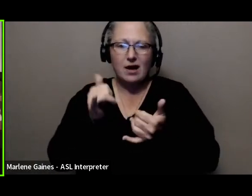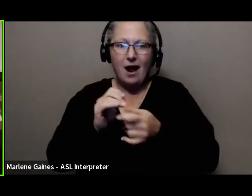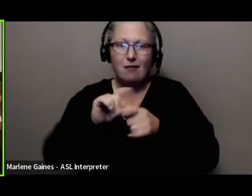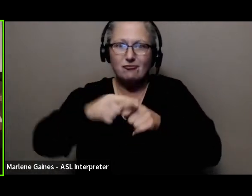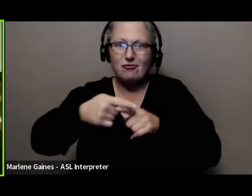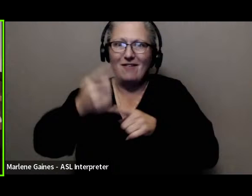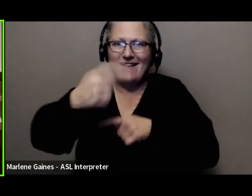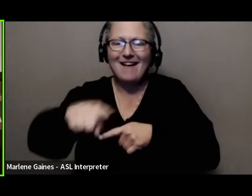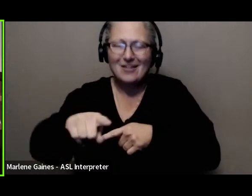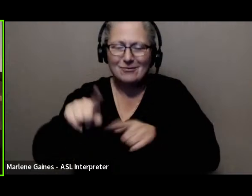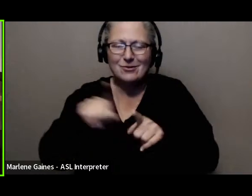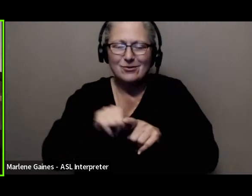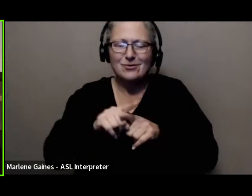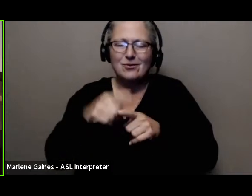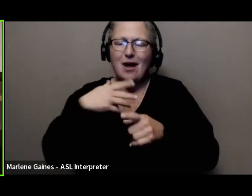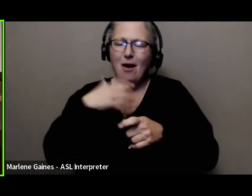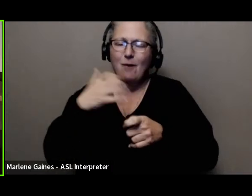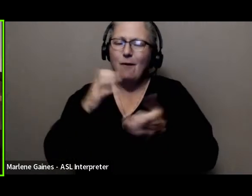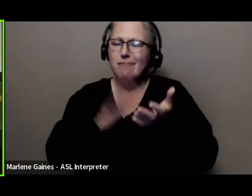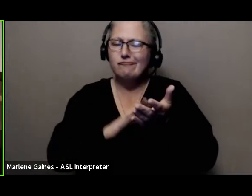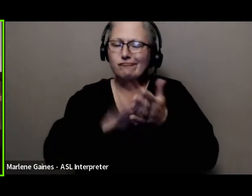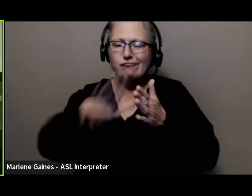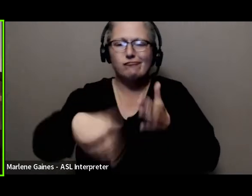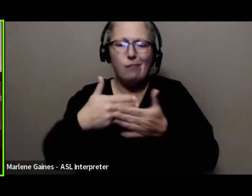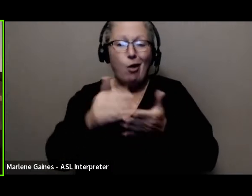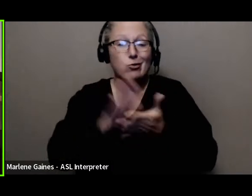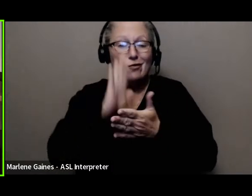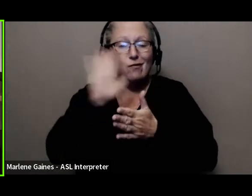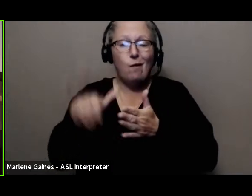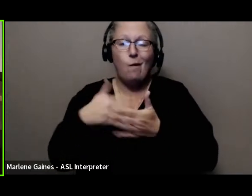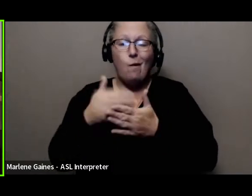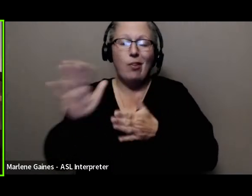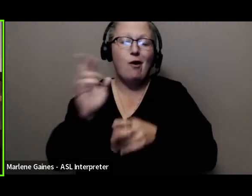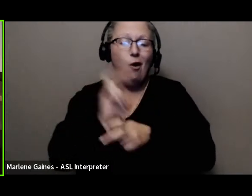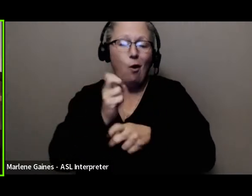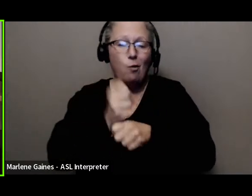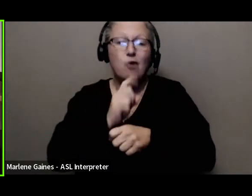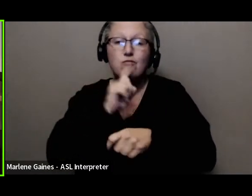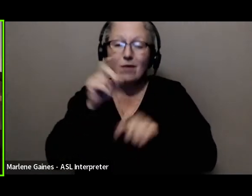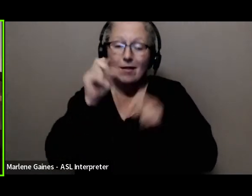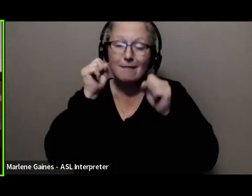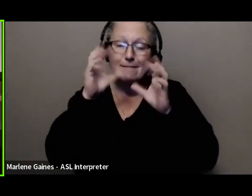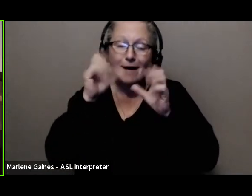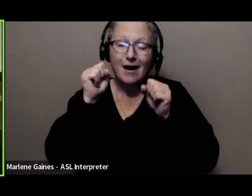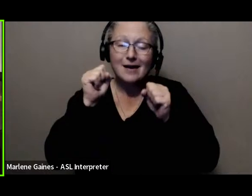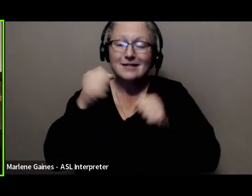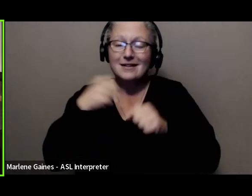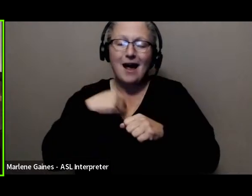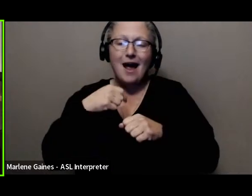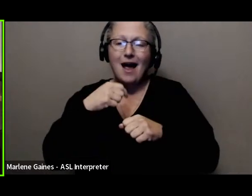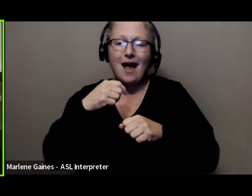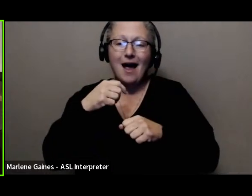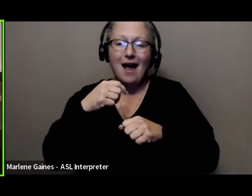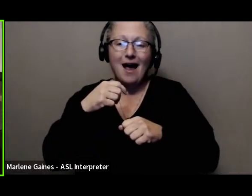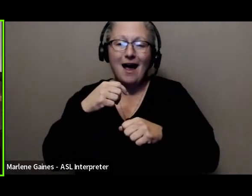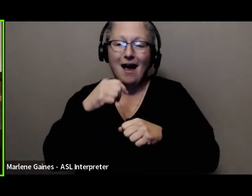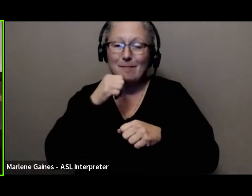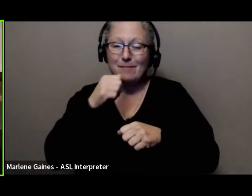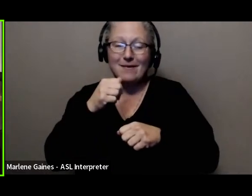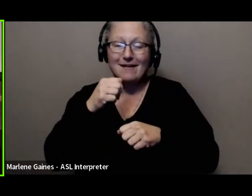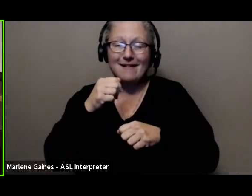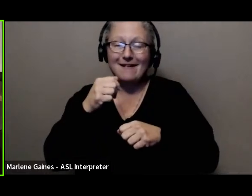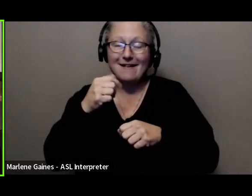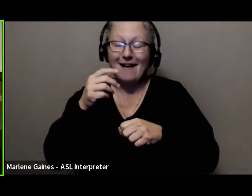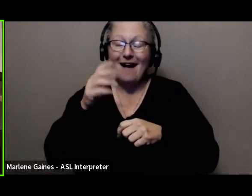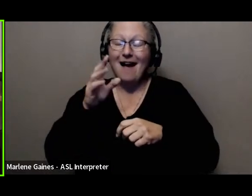week as well. And I want to commend all of our schools for all their hard work. It's really been amazing. I'm not giving it the credit that it deserves